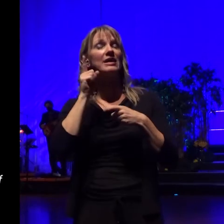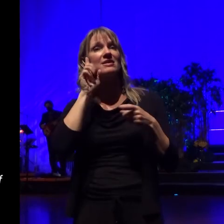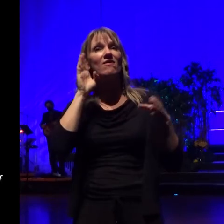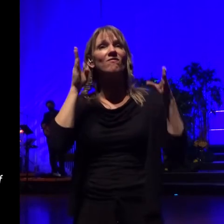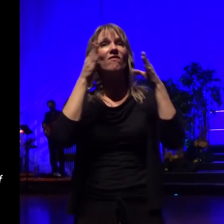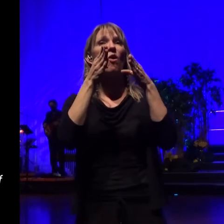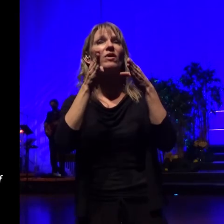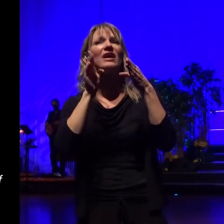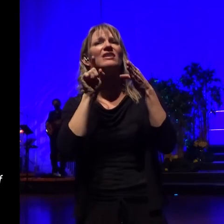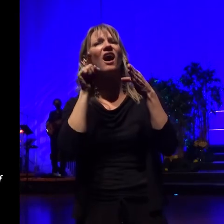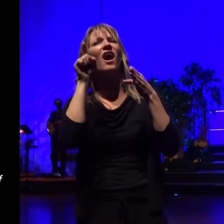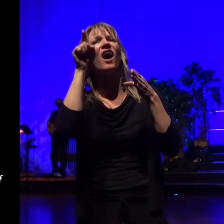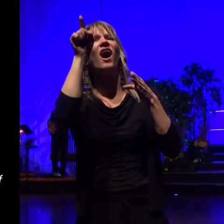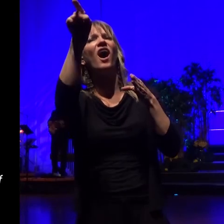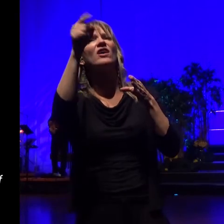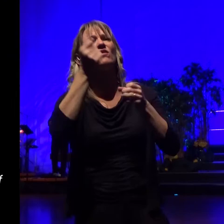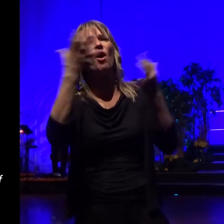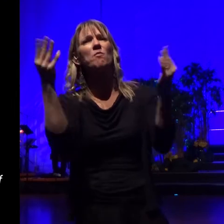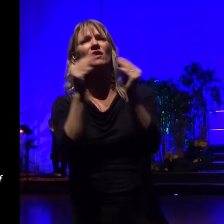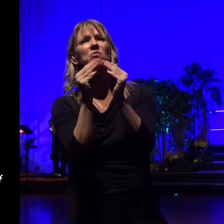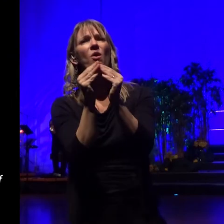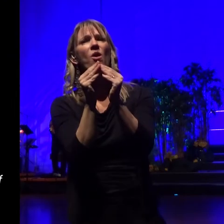how far you have to go.